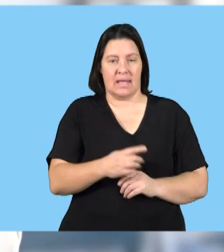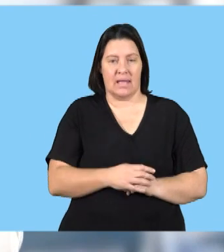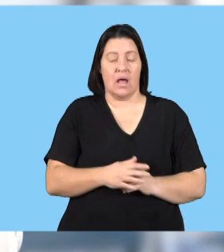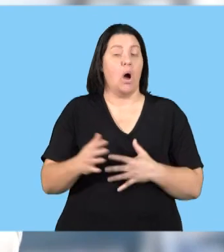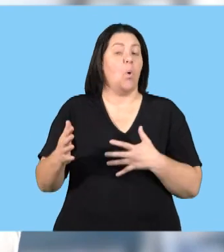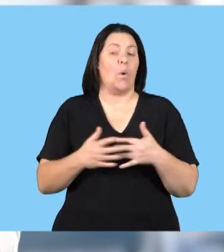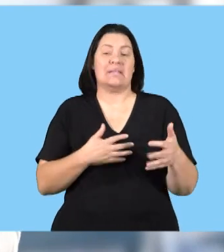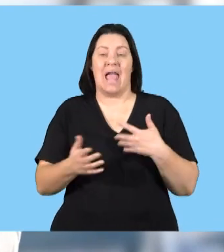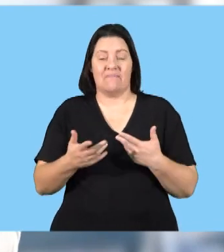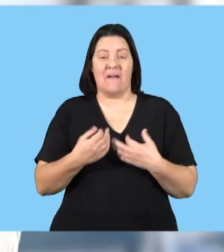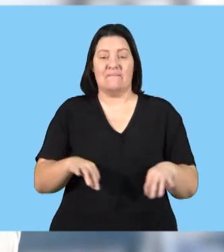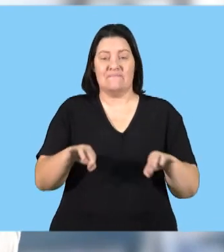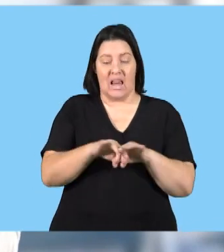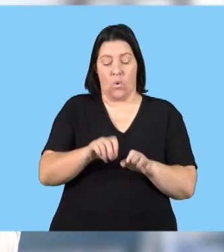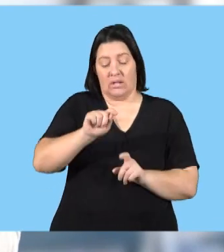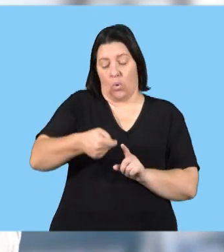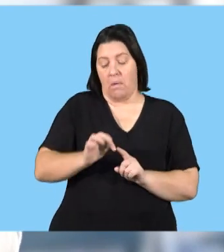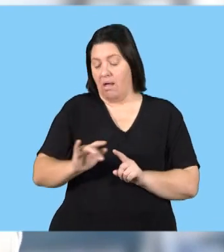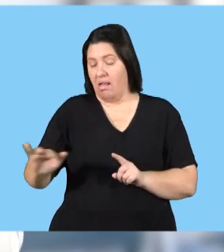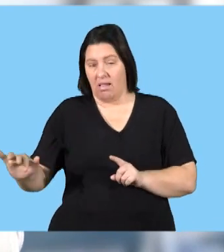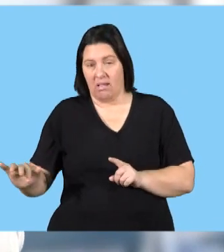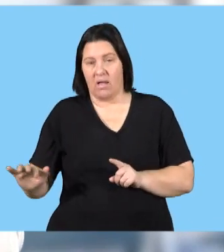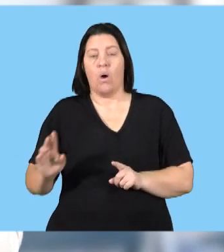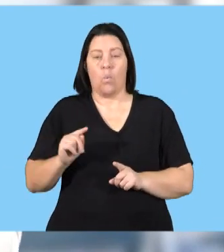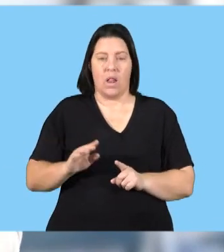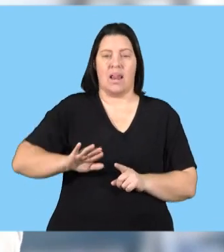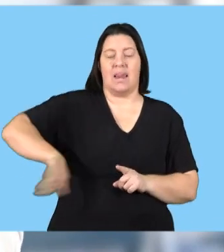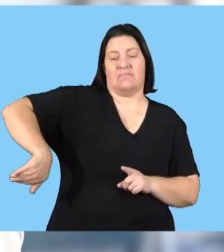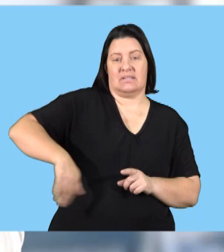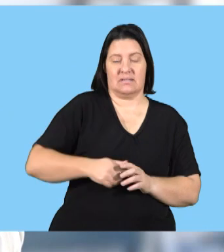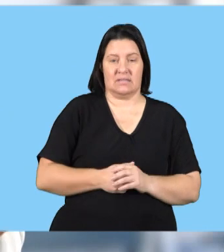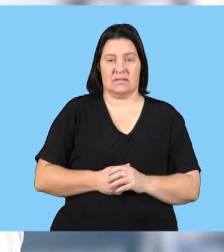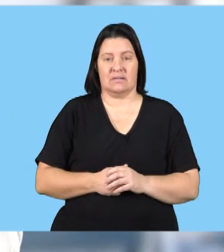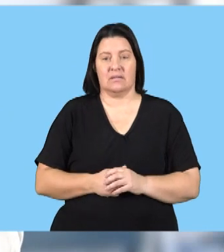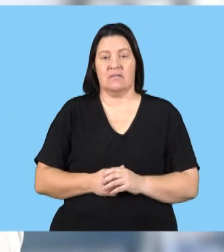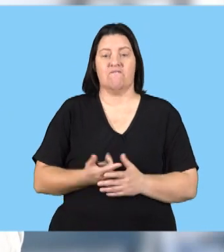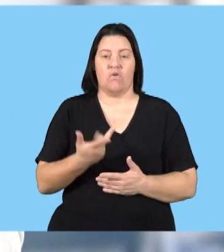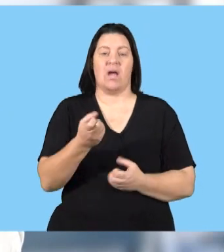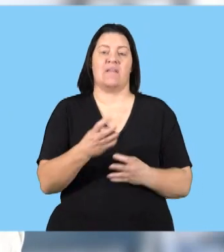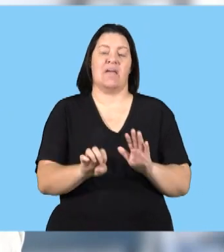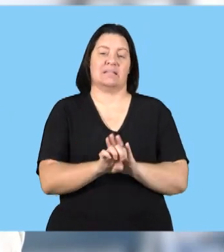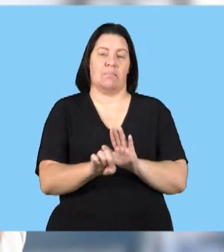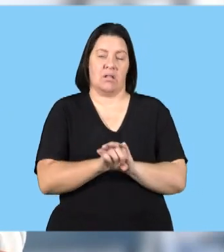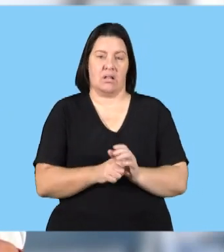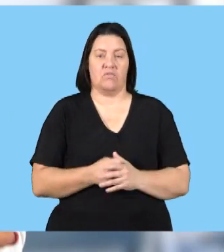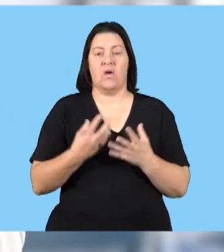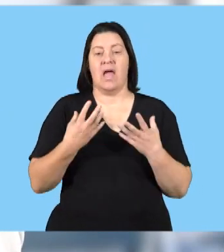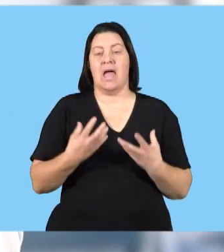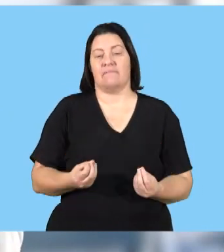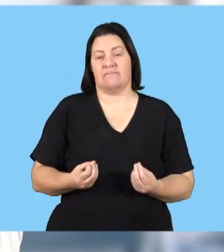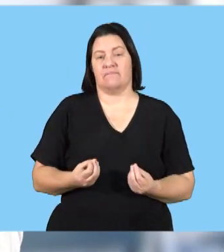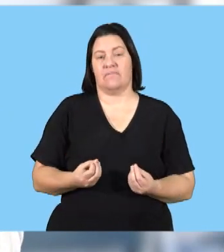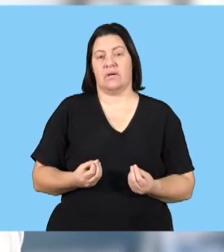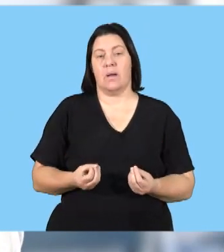that whatever value we are having after a decimal will be left out. To give you an example, if you have